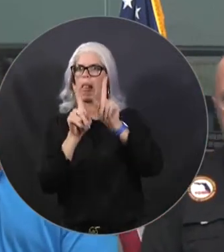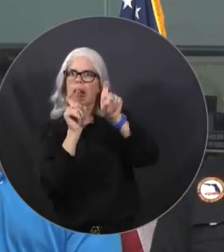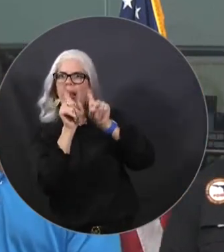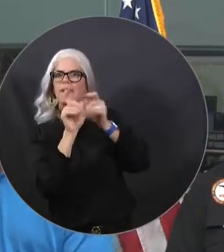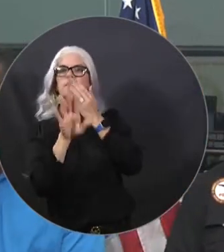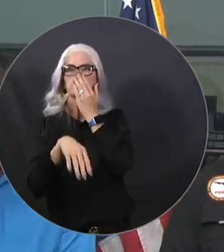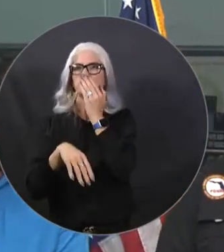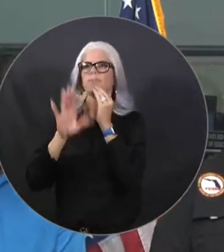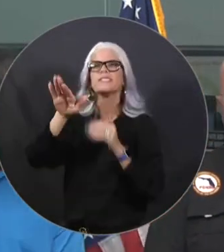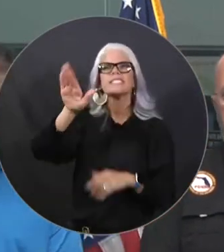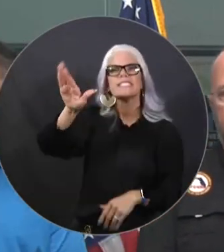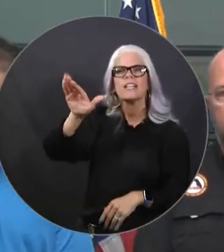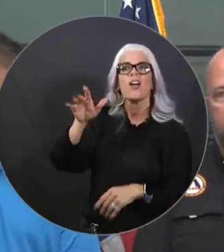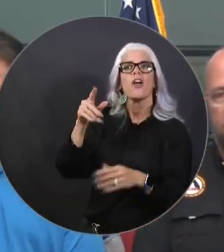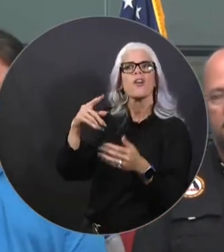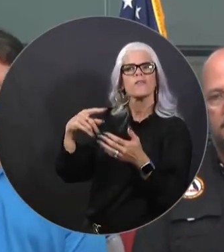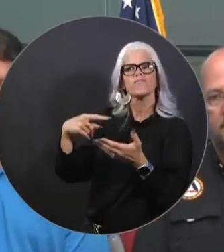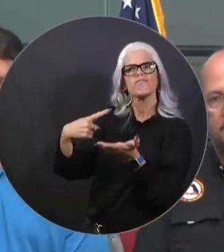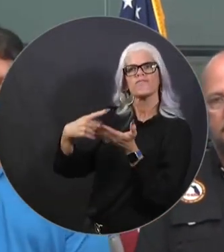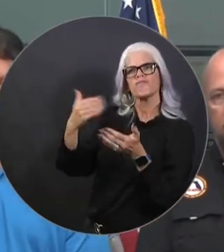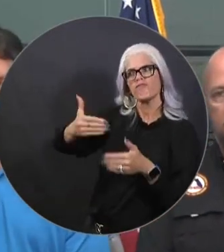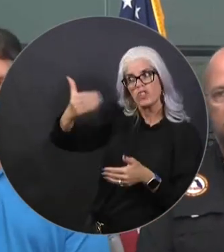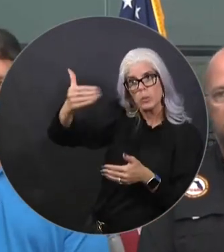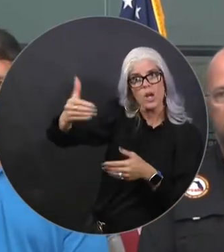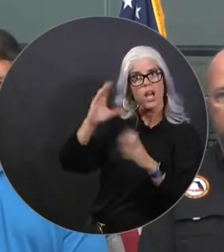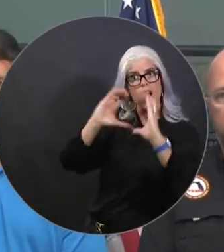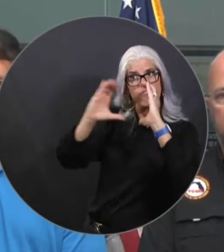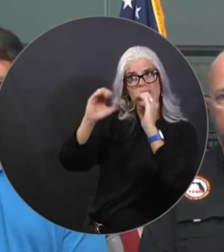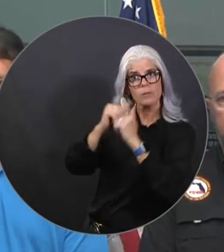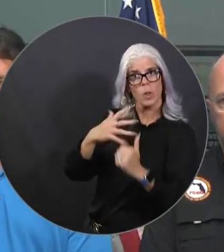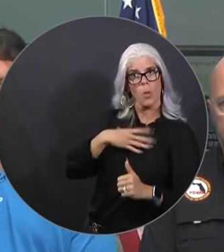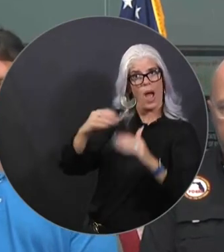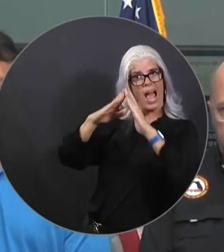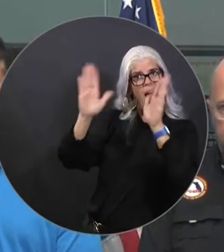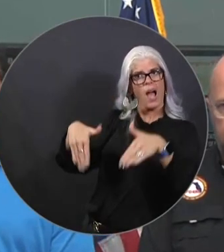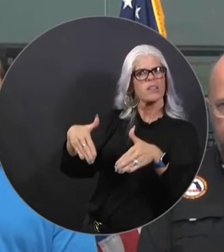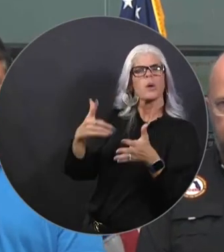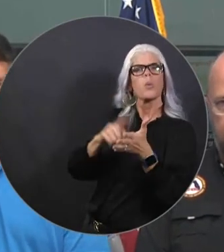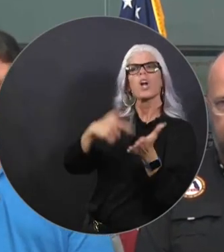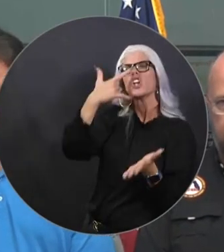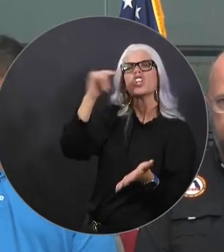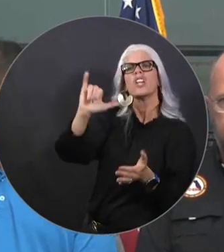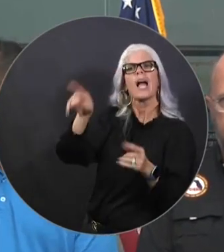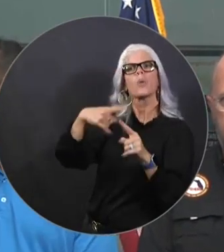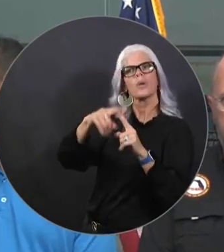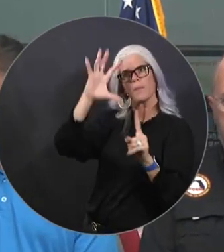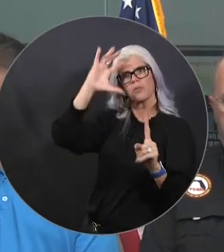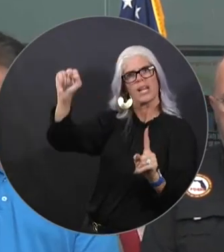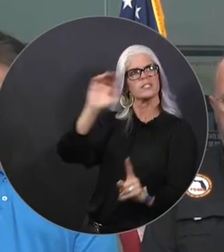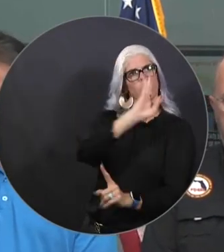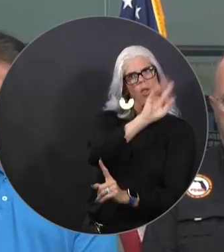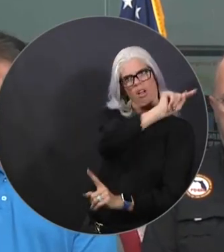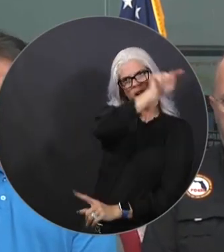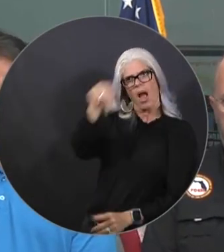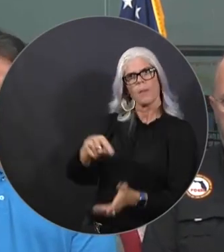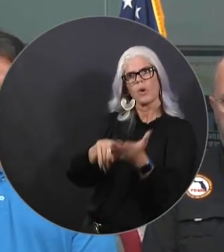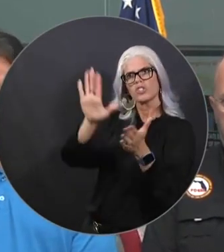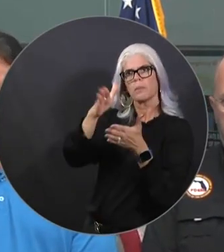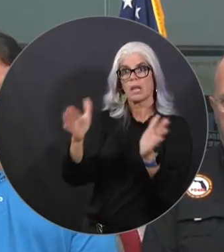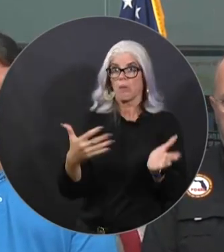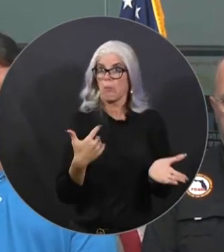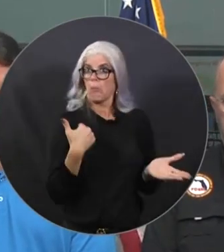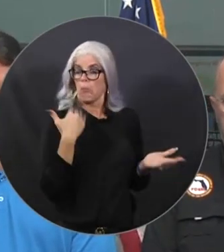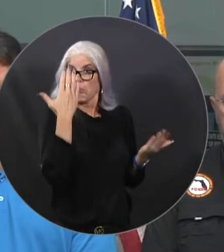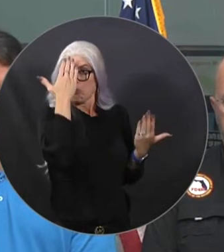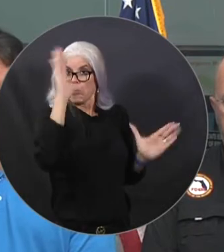House during this devastating time for Florida. What does it look like when the president comes to town? What's your plan? I don't know if he's announced he's coming or not. I